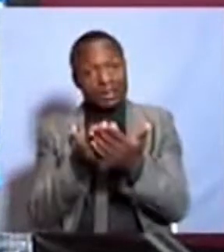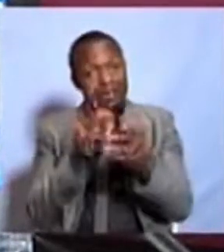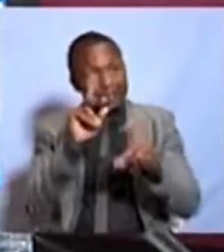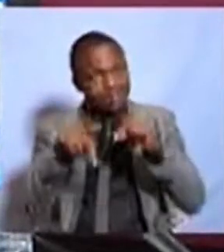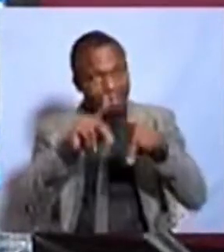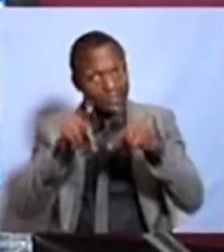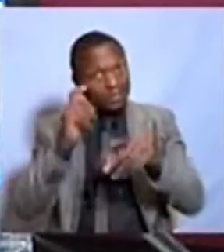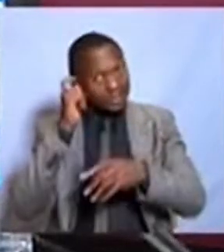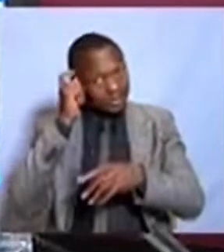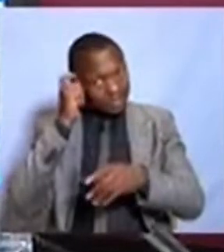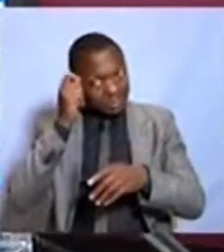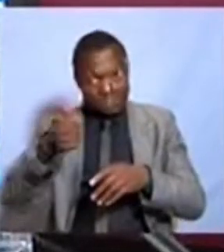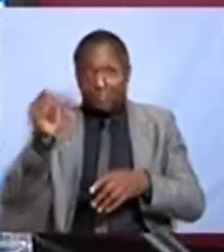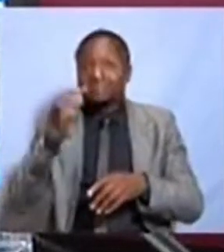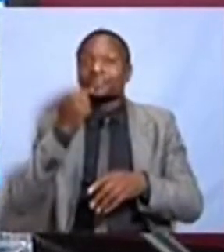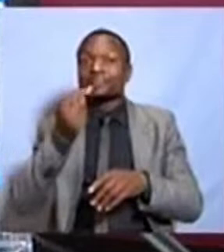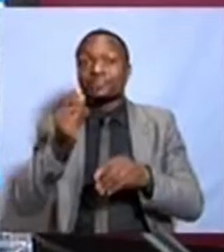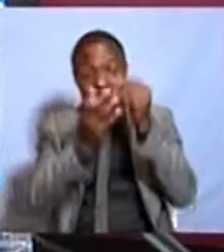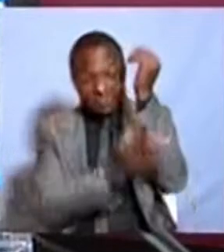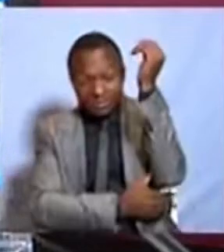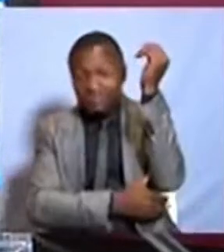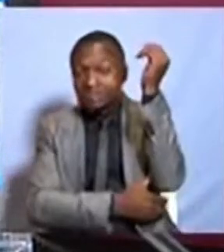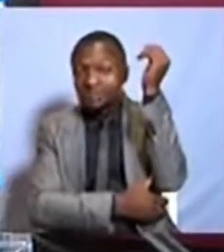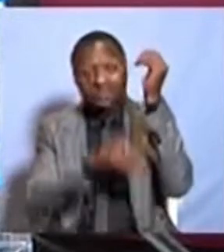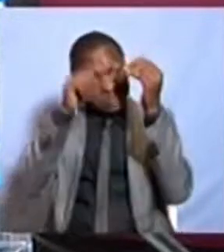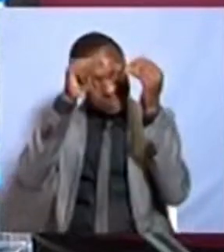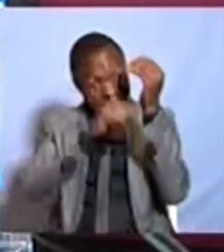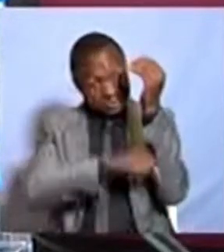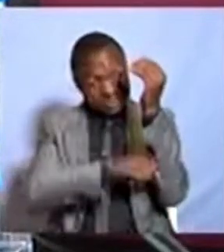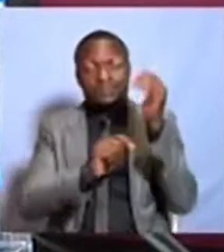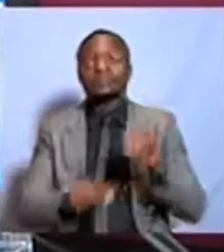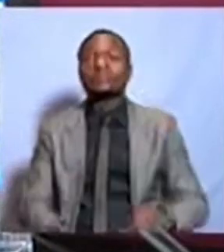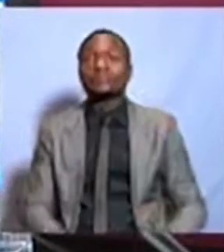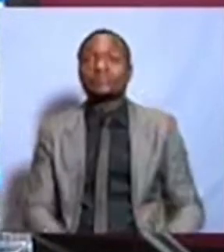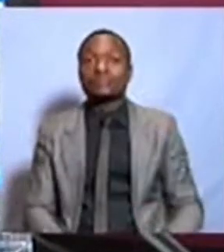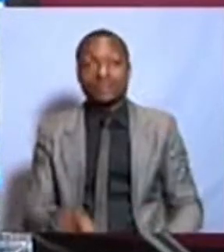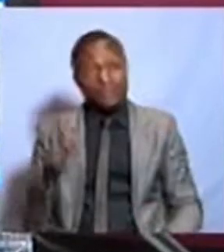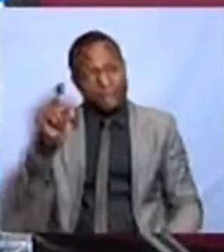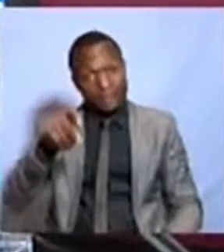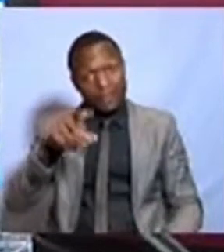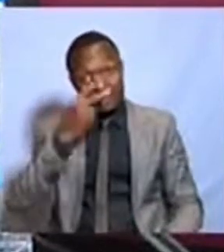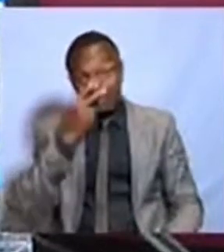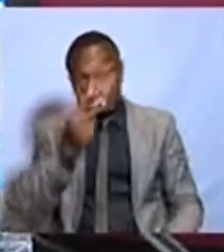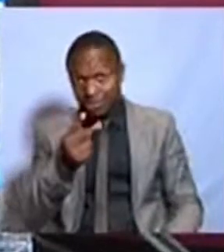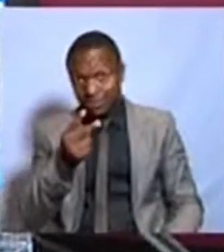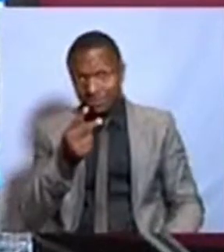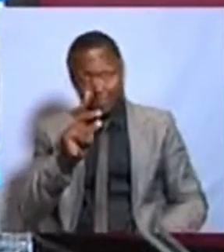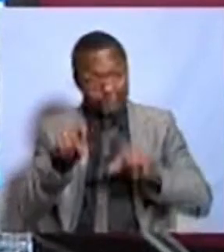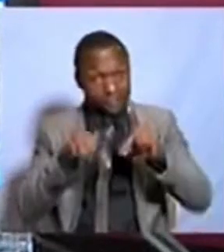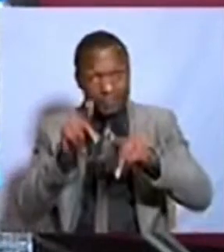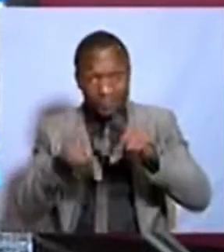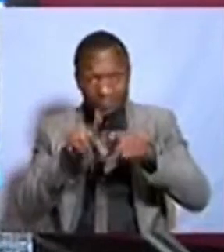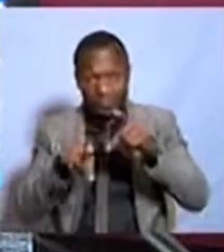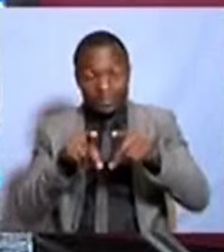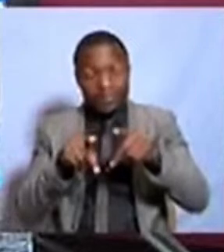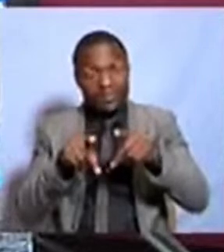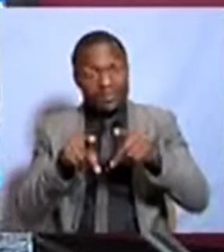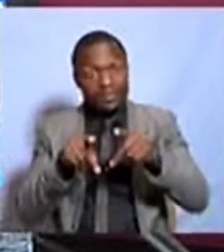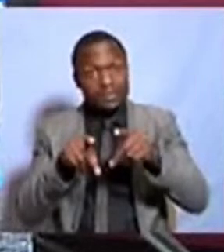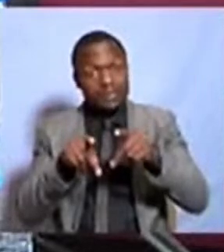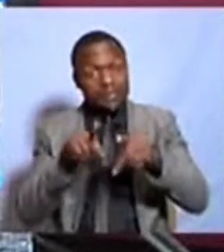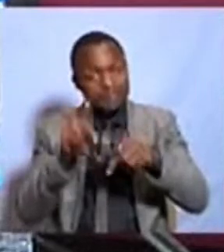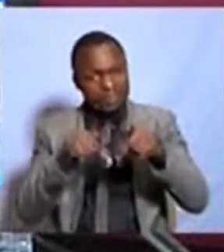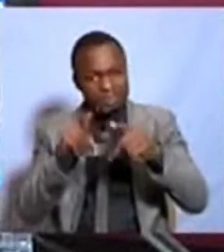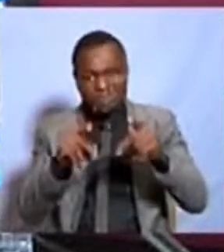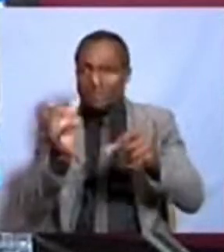are thinking. Like I mentioned, poverty is multidimensional, and we need to see start people seeing people